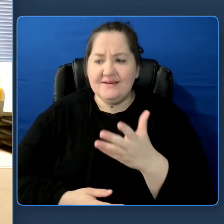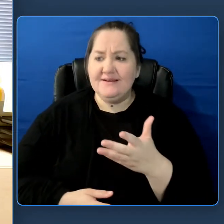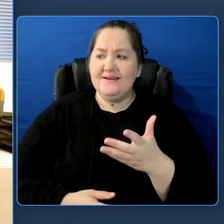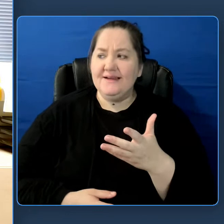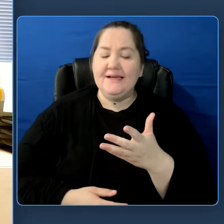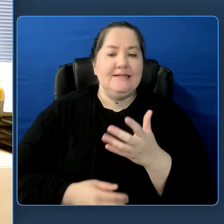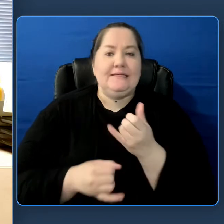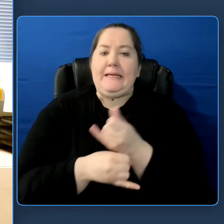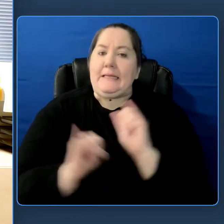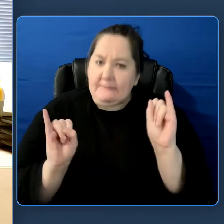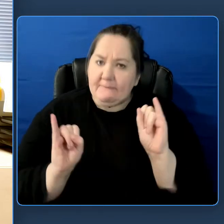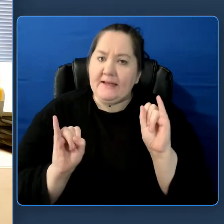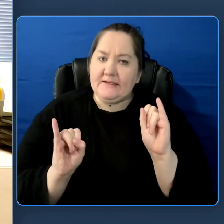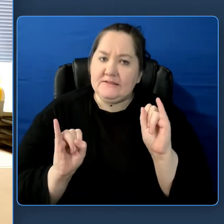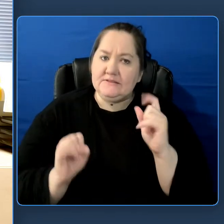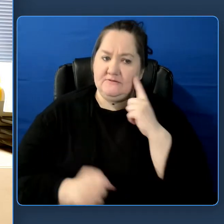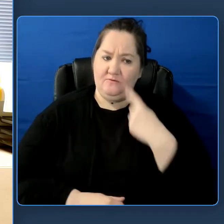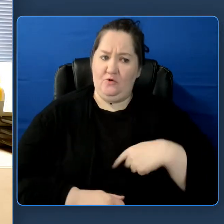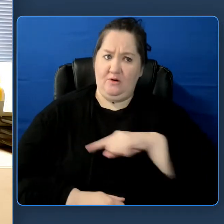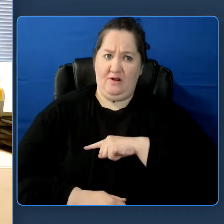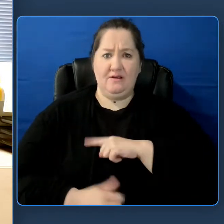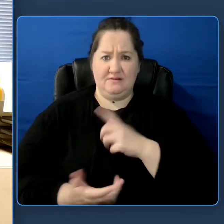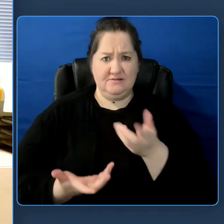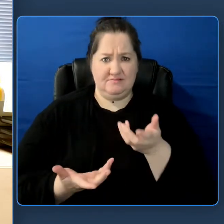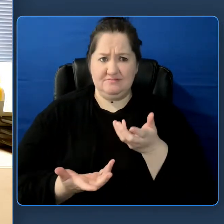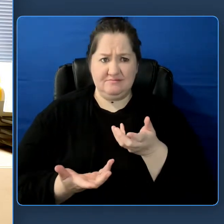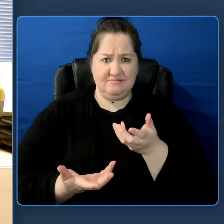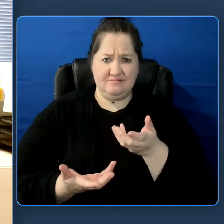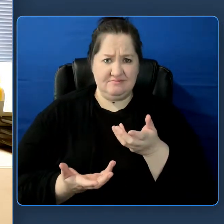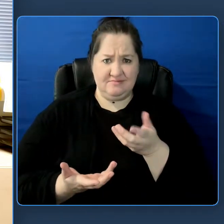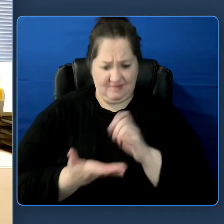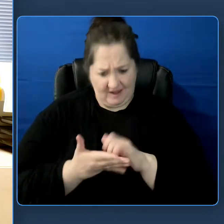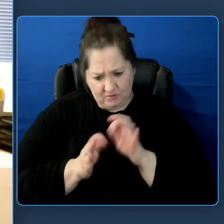It's an independence thing for us. And